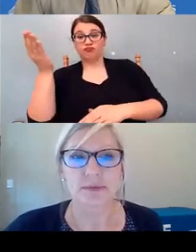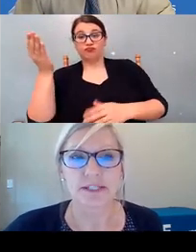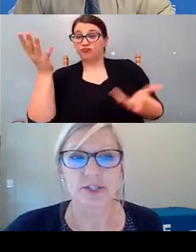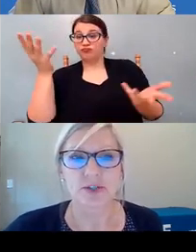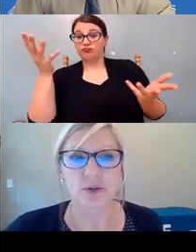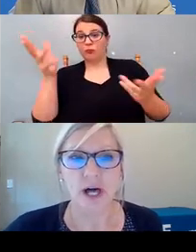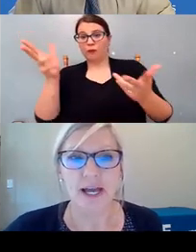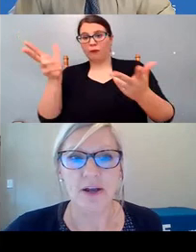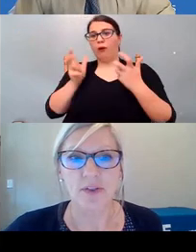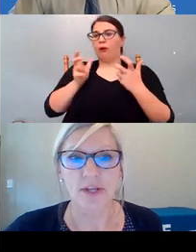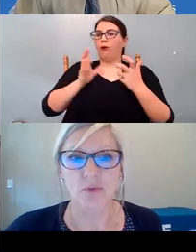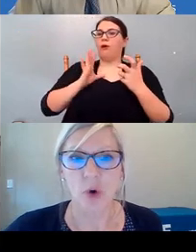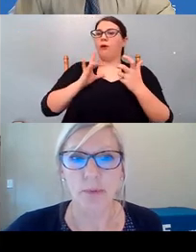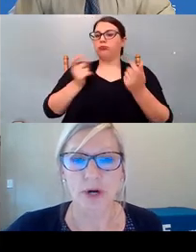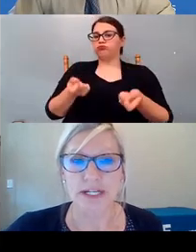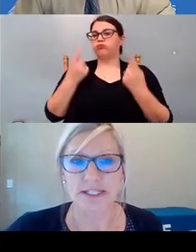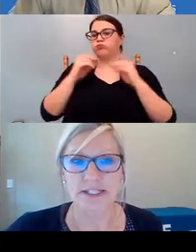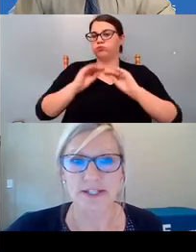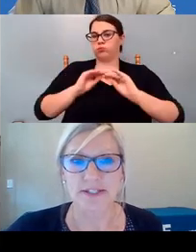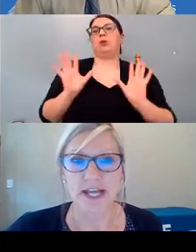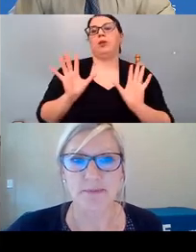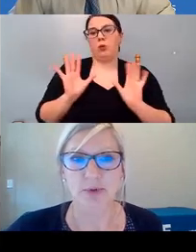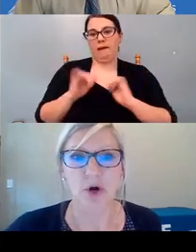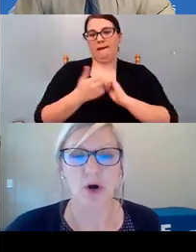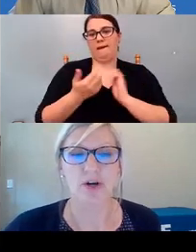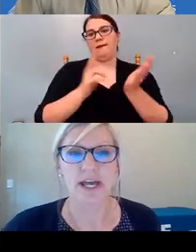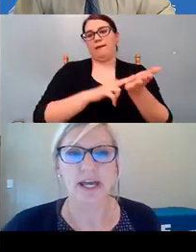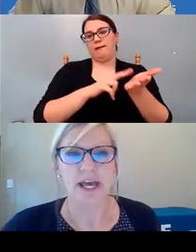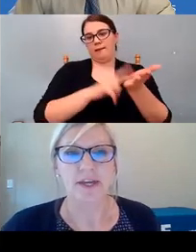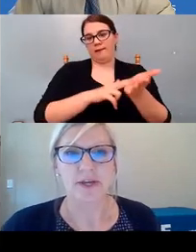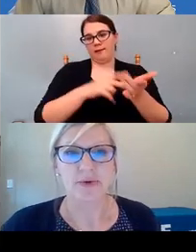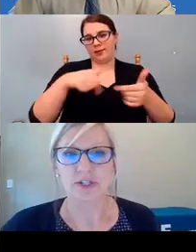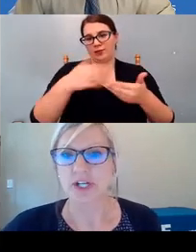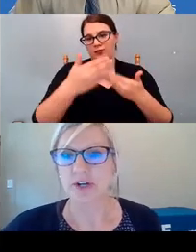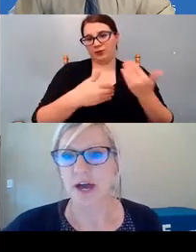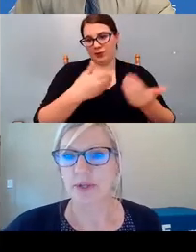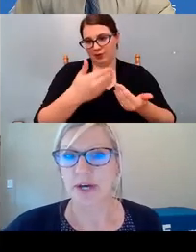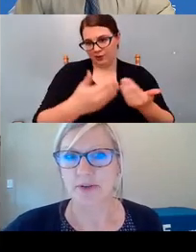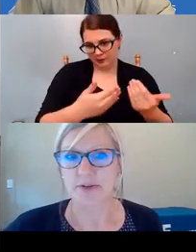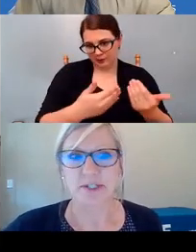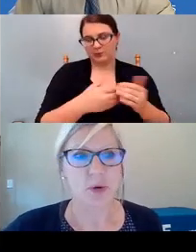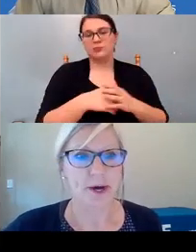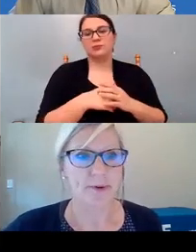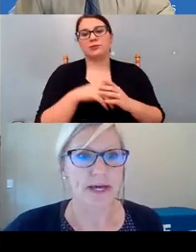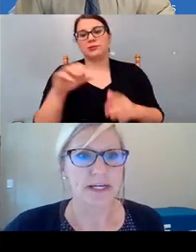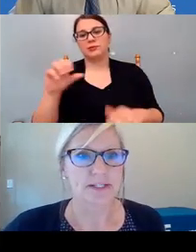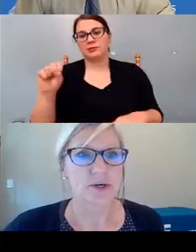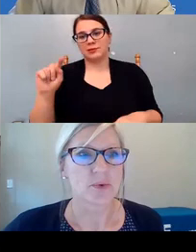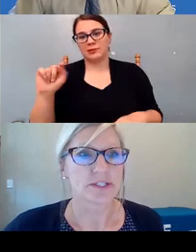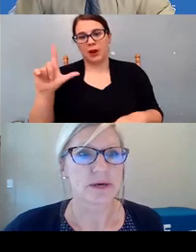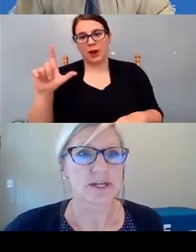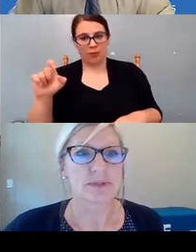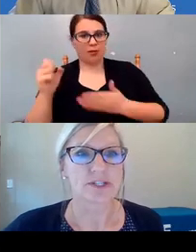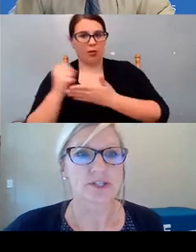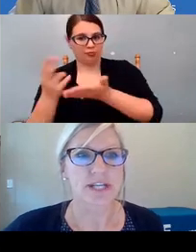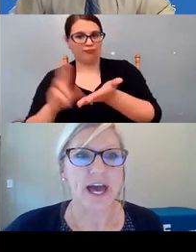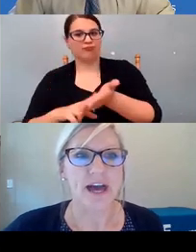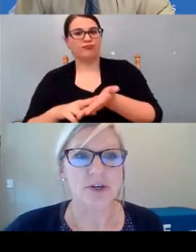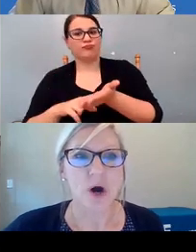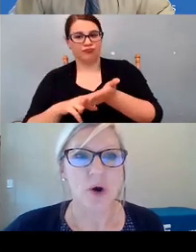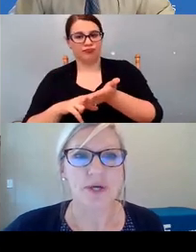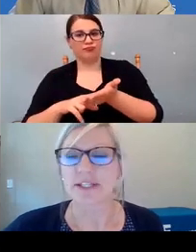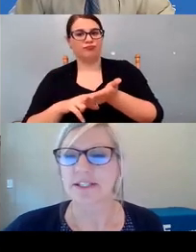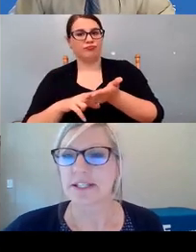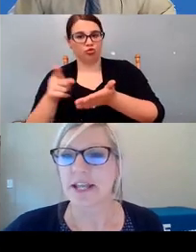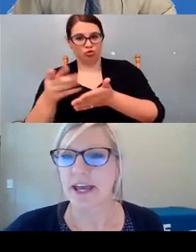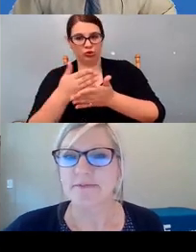shed some additional light on the enrollment process and the stable card, and that you can share that with others as well. So it's been a pleasure to have